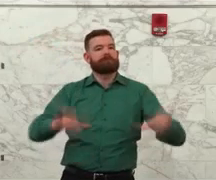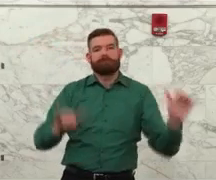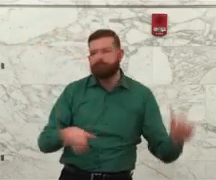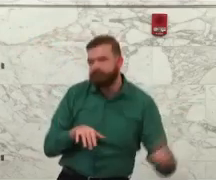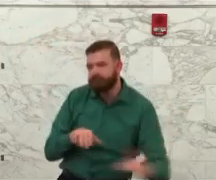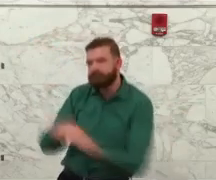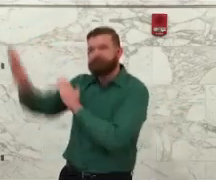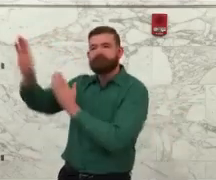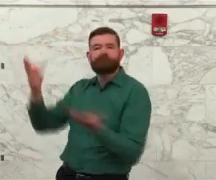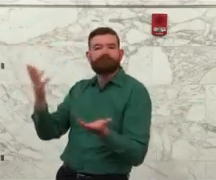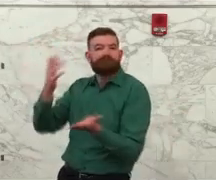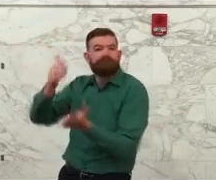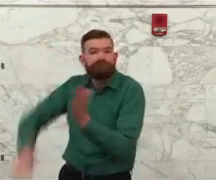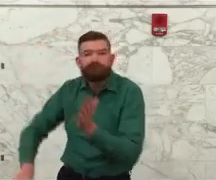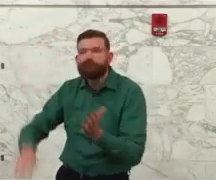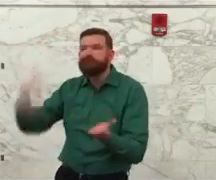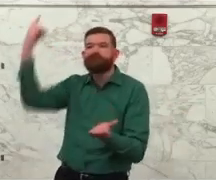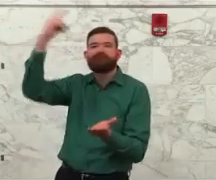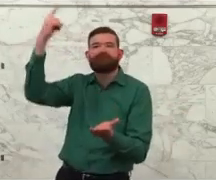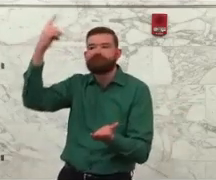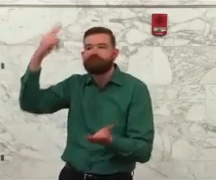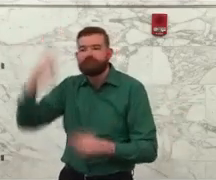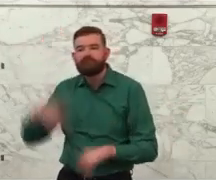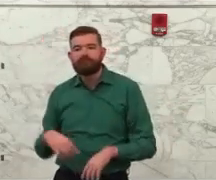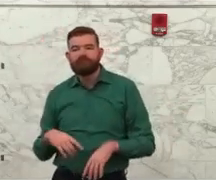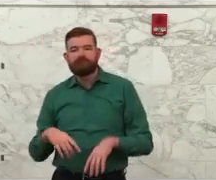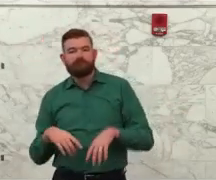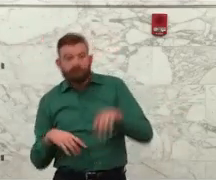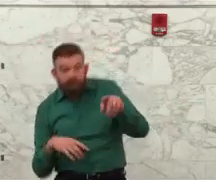would accommodate up to 300 patients each.